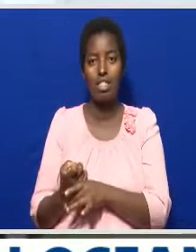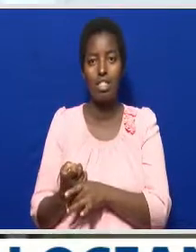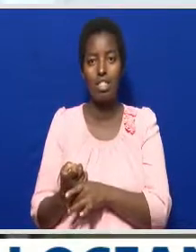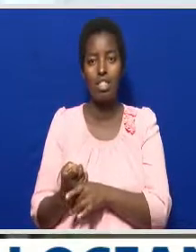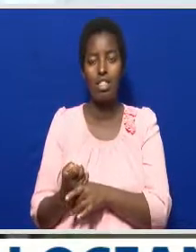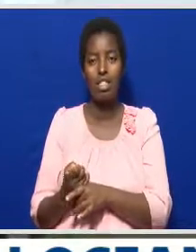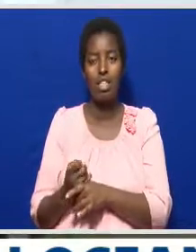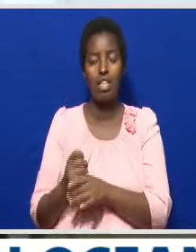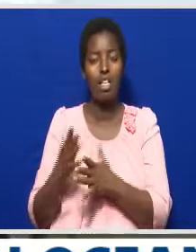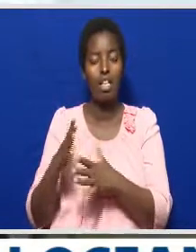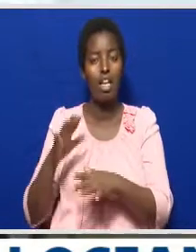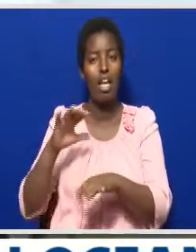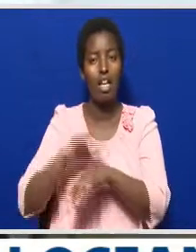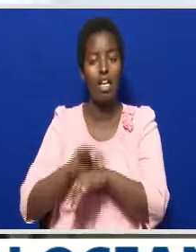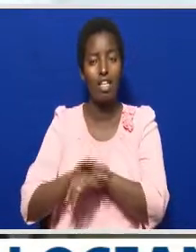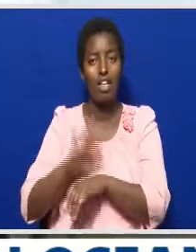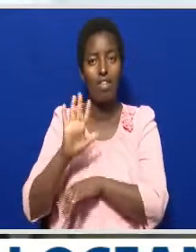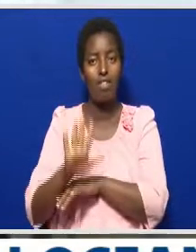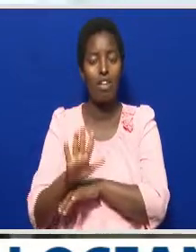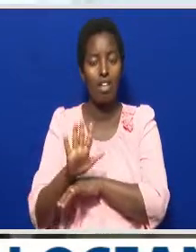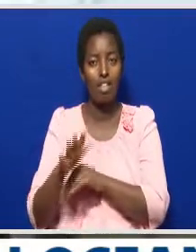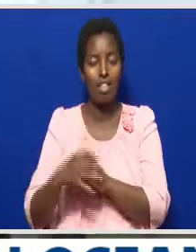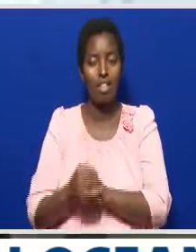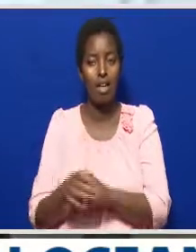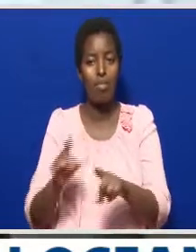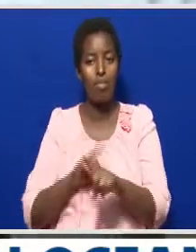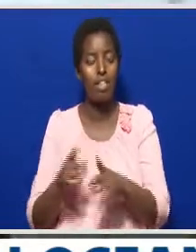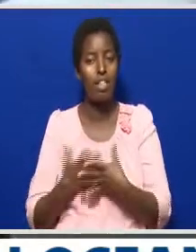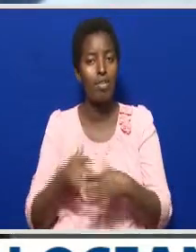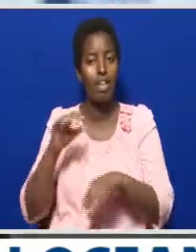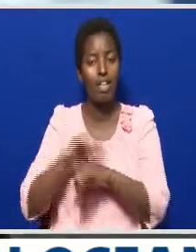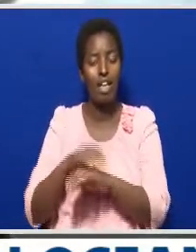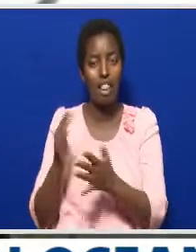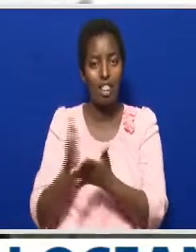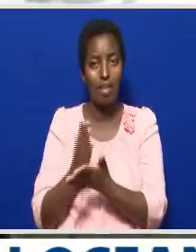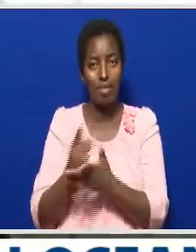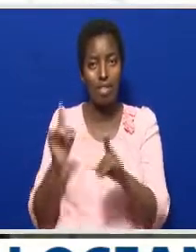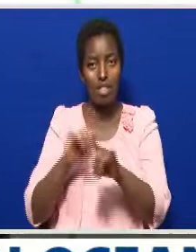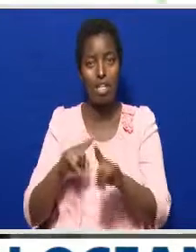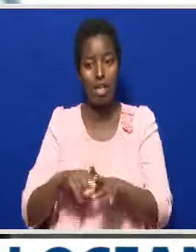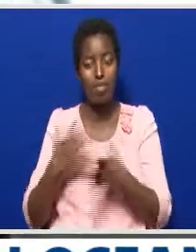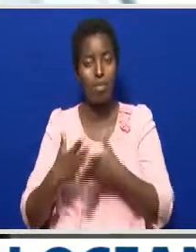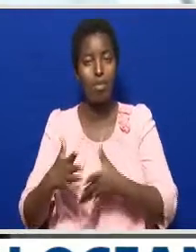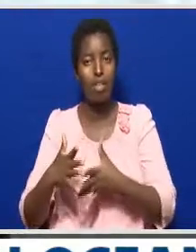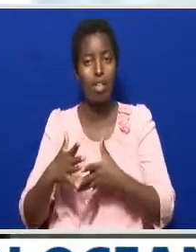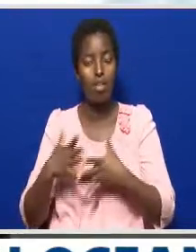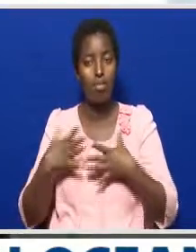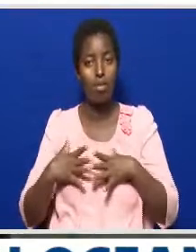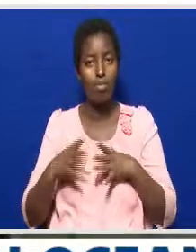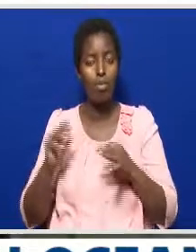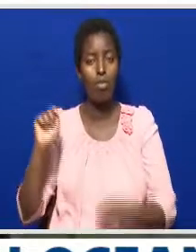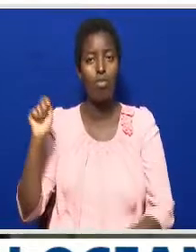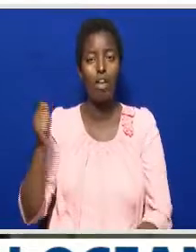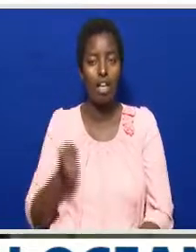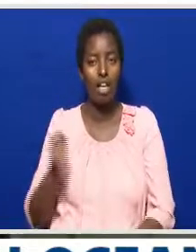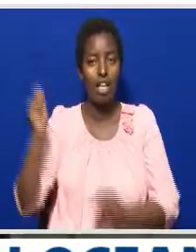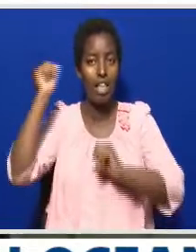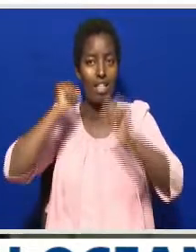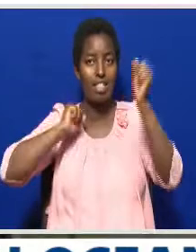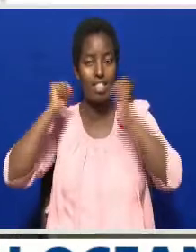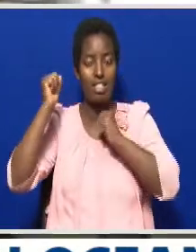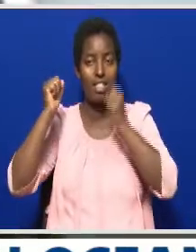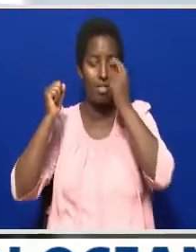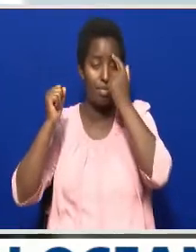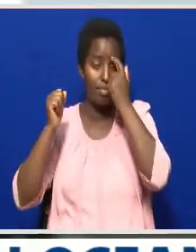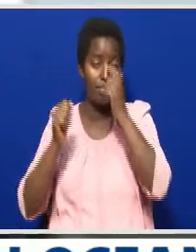ndo wakaletwa Watamu, from Watamu tukawachukua wakati walipoletwa na watu wa Kenya Navy. Sasa walikuwa